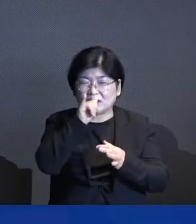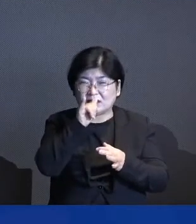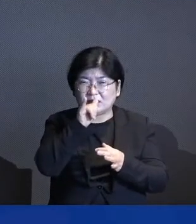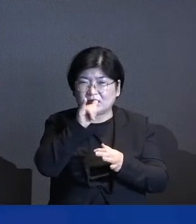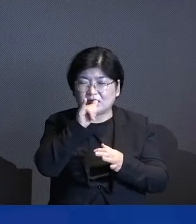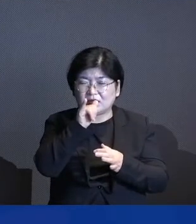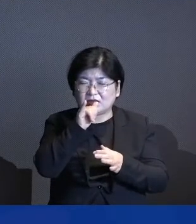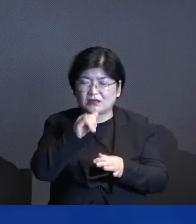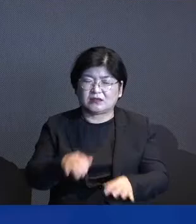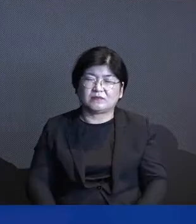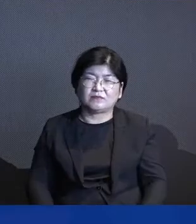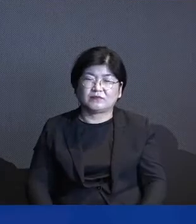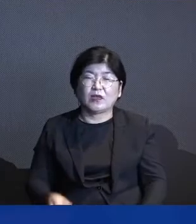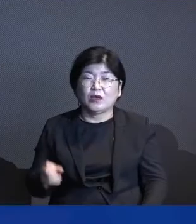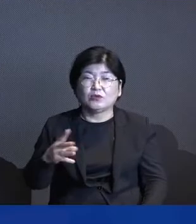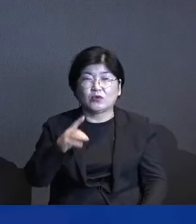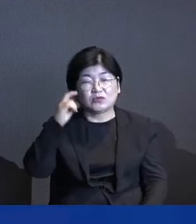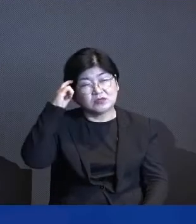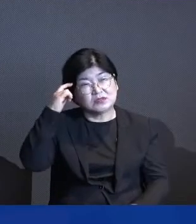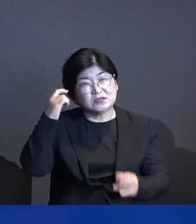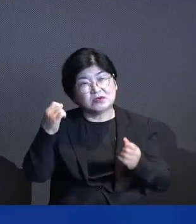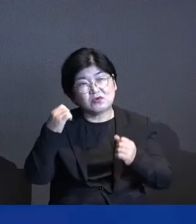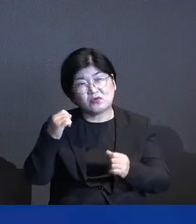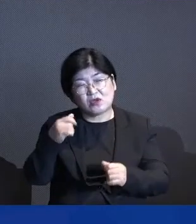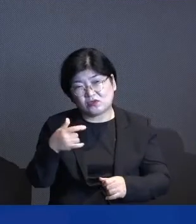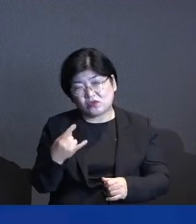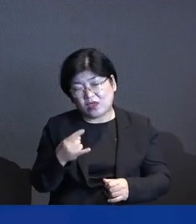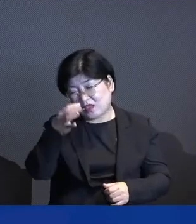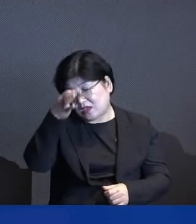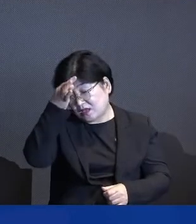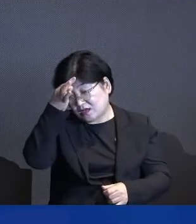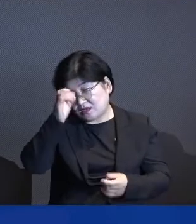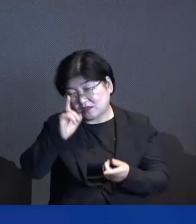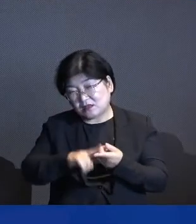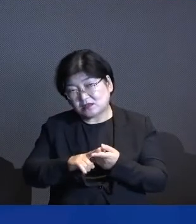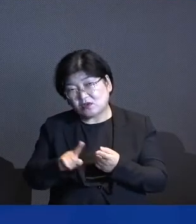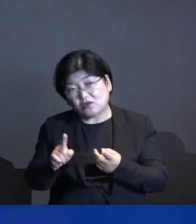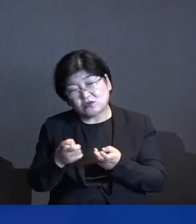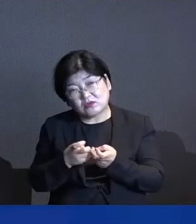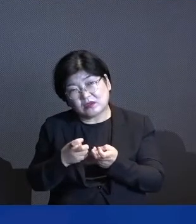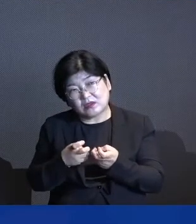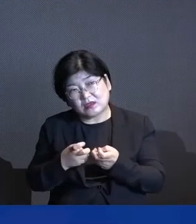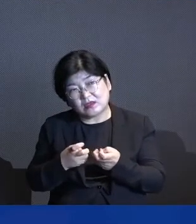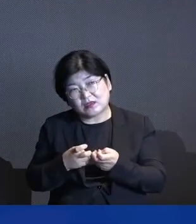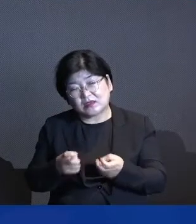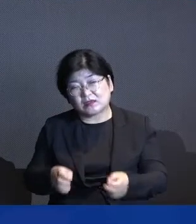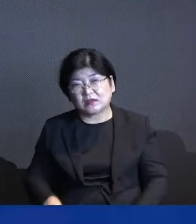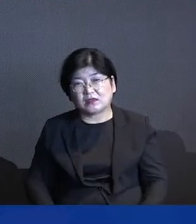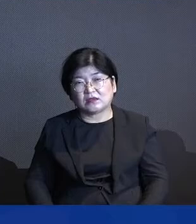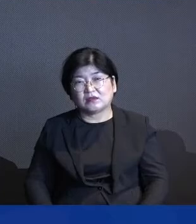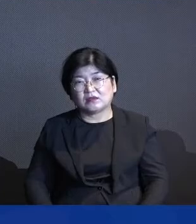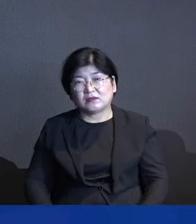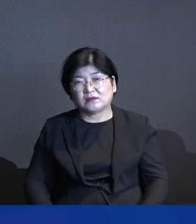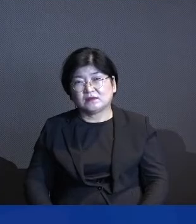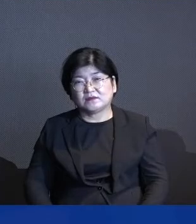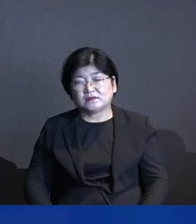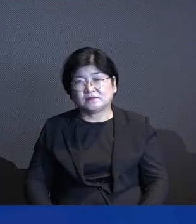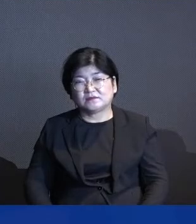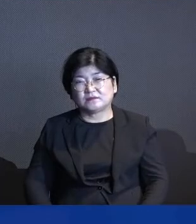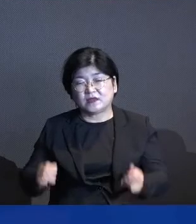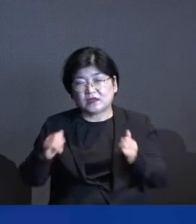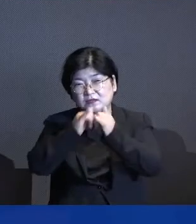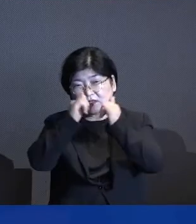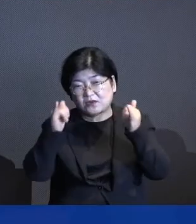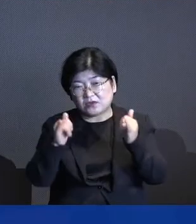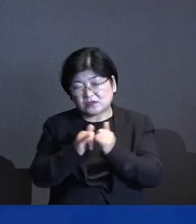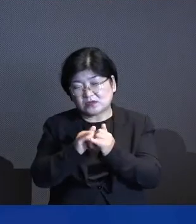Social interactions and support. When we improve the social in any type of social interactions and support,